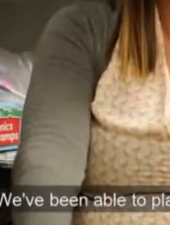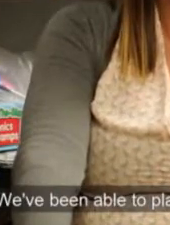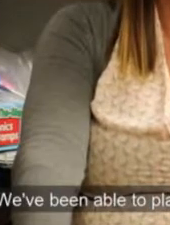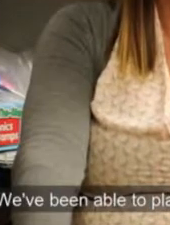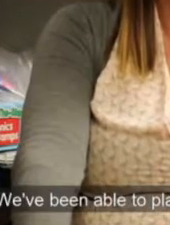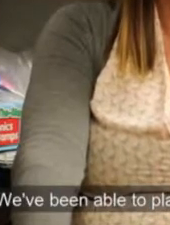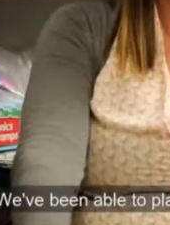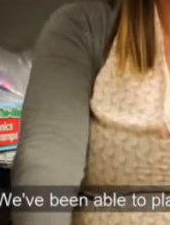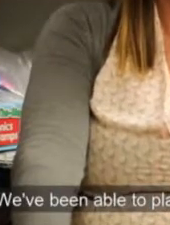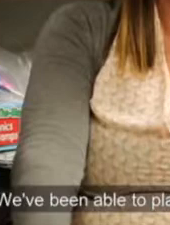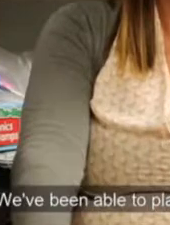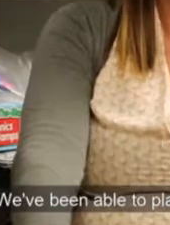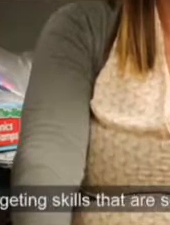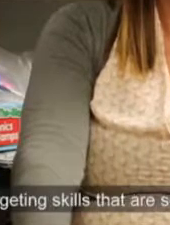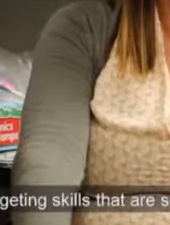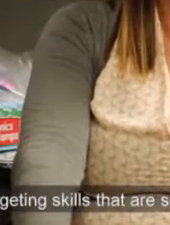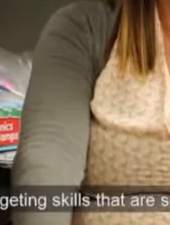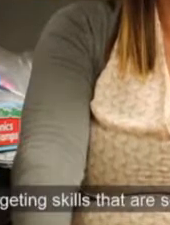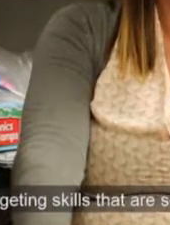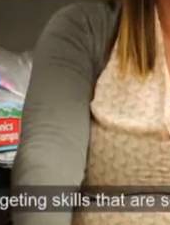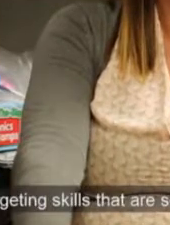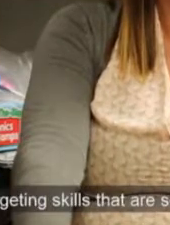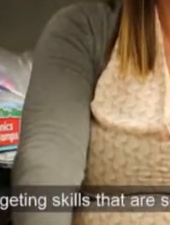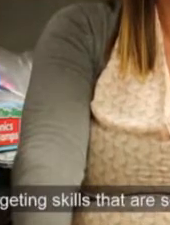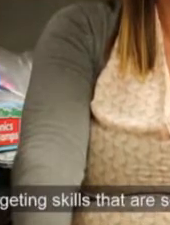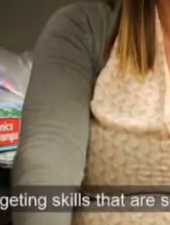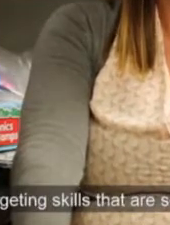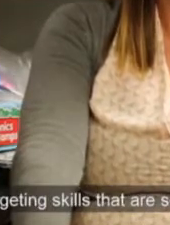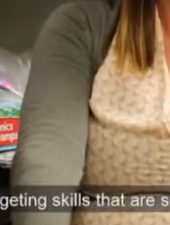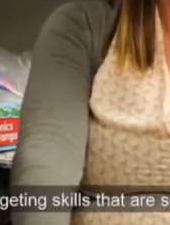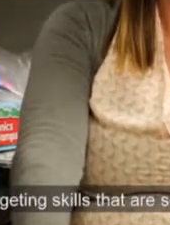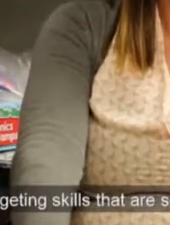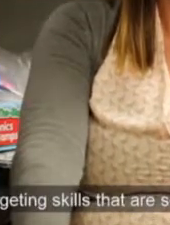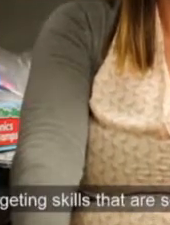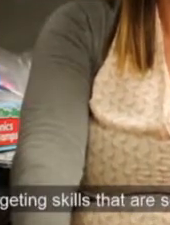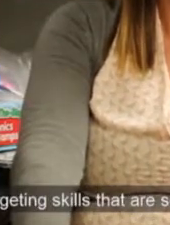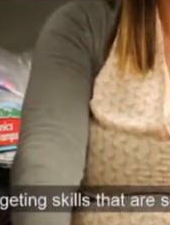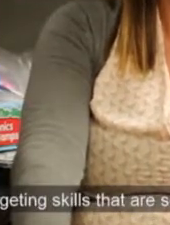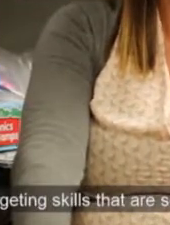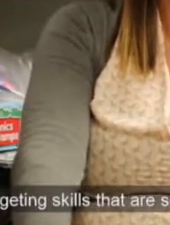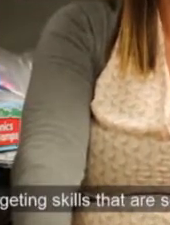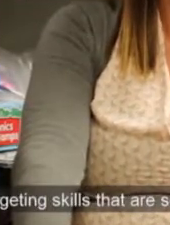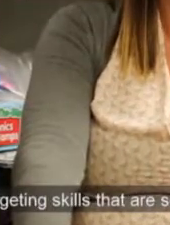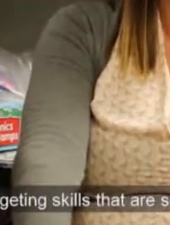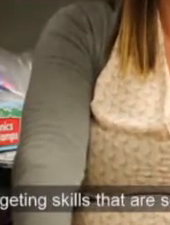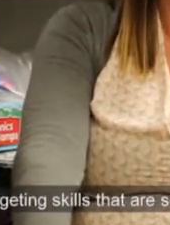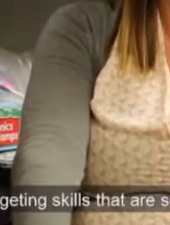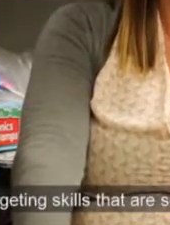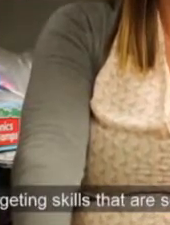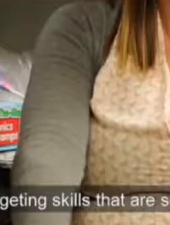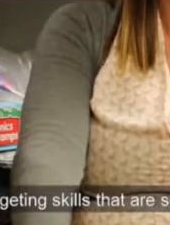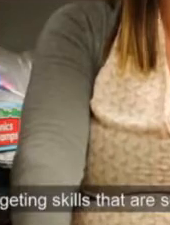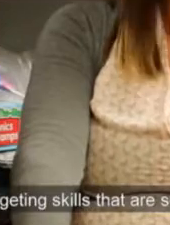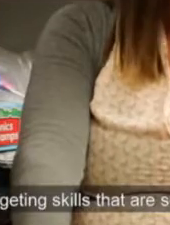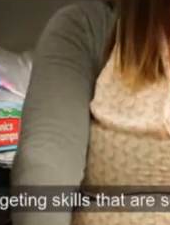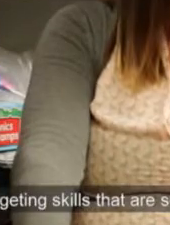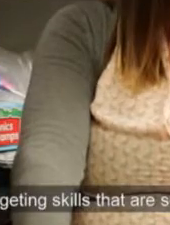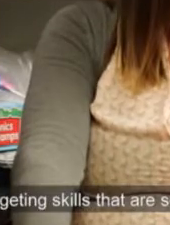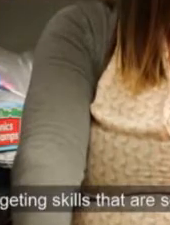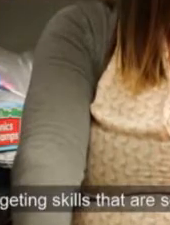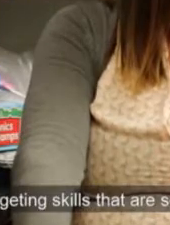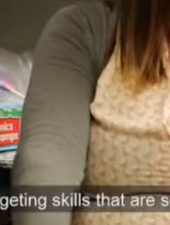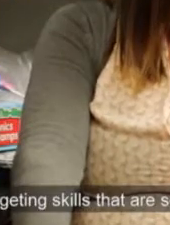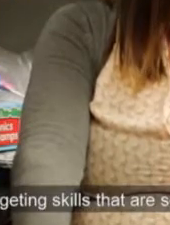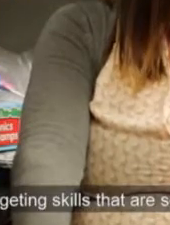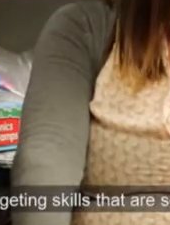that area so much by targeting skills that are so important and that a lot of times then